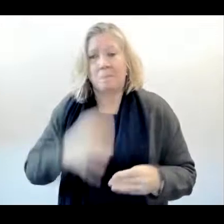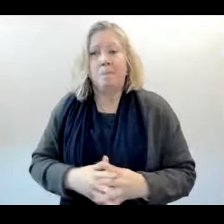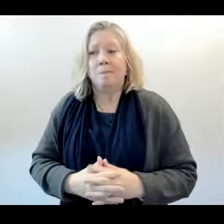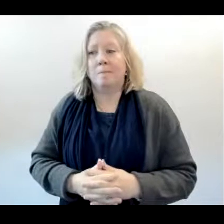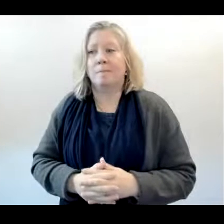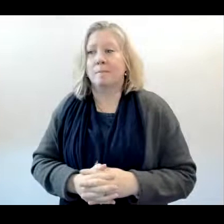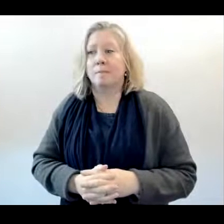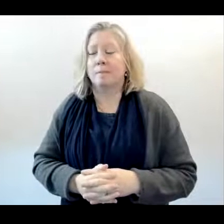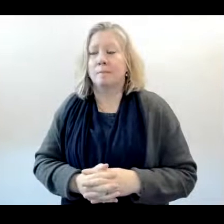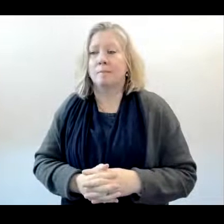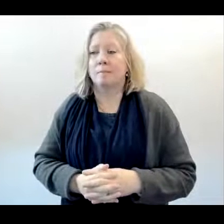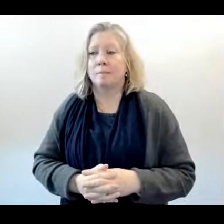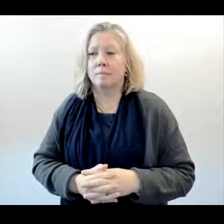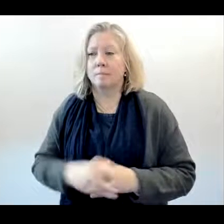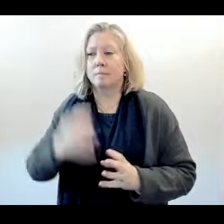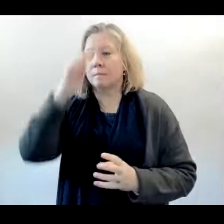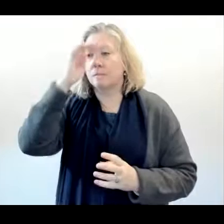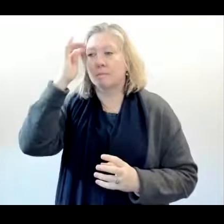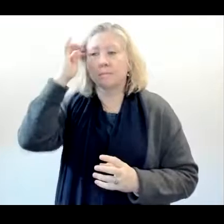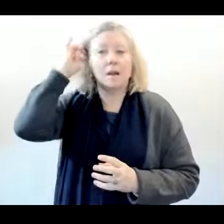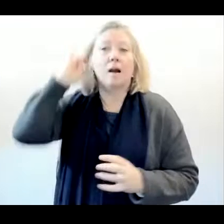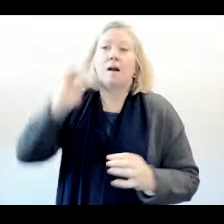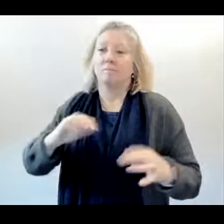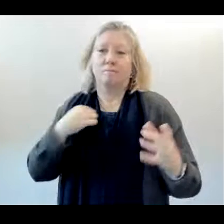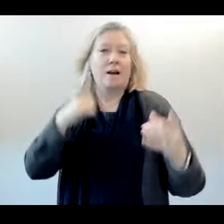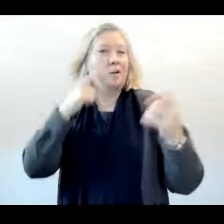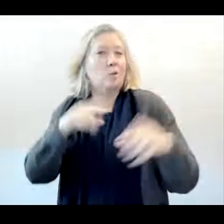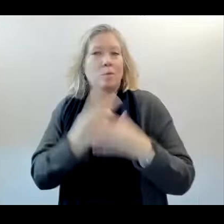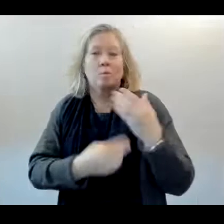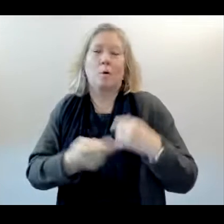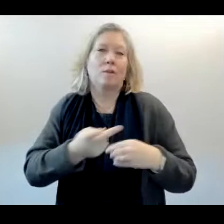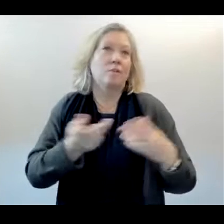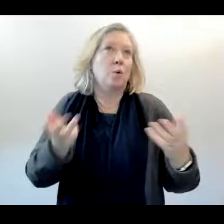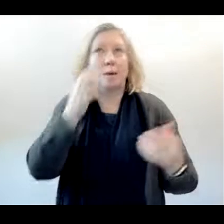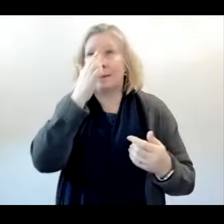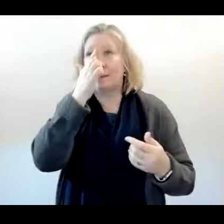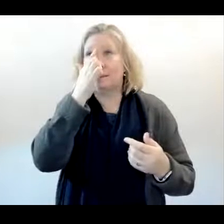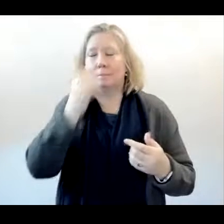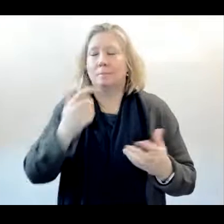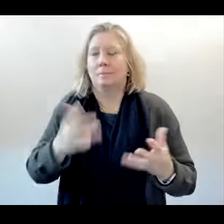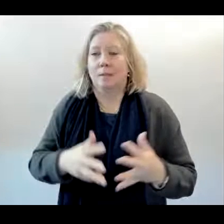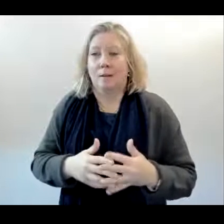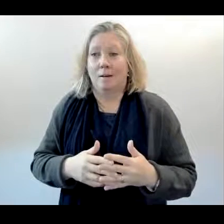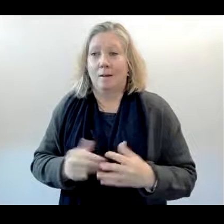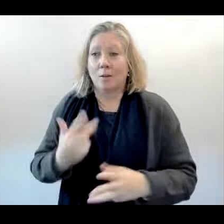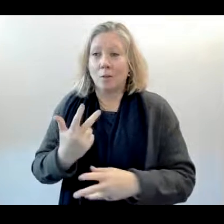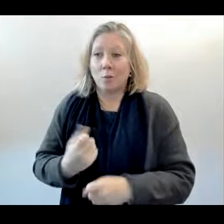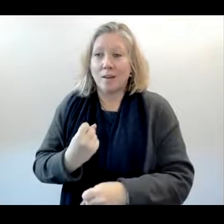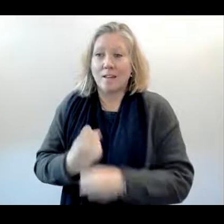Yeah, I would echo what both of you have already said. I mean, it's hard to imagine a 3-year period